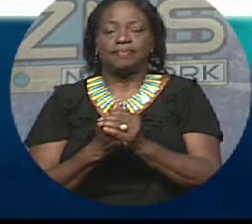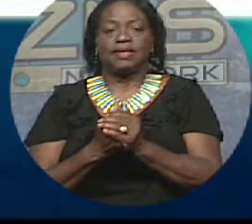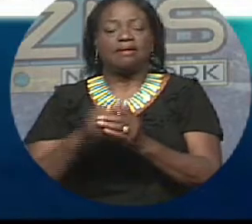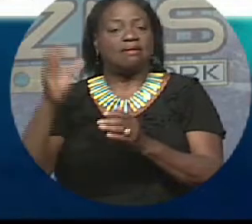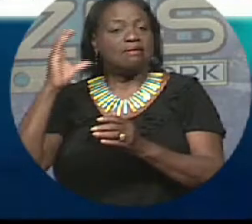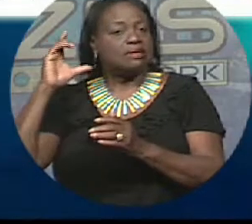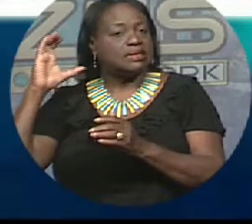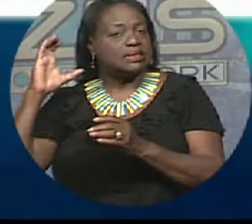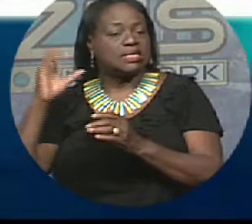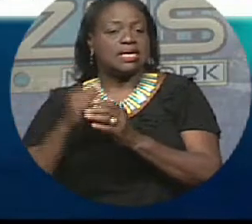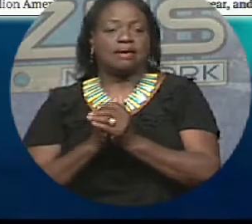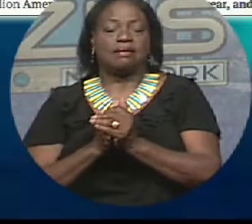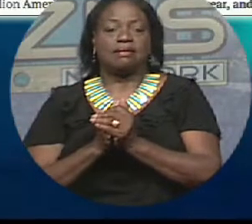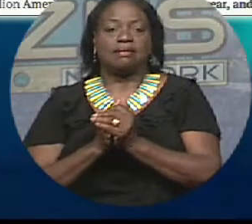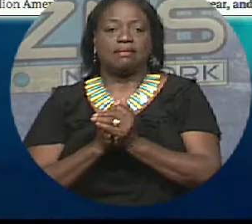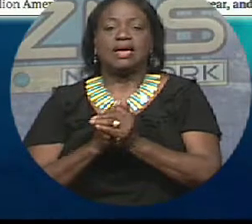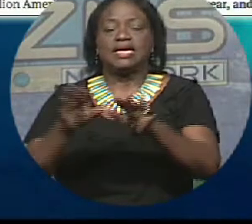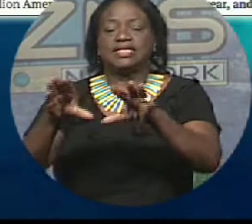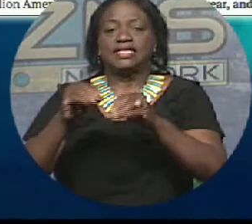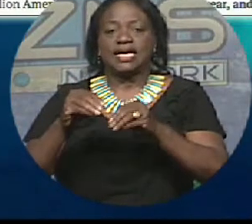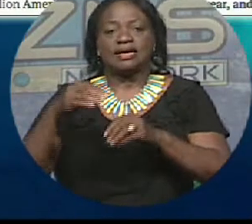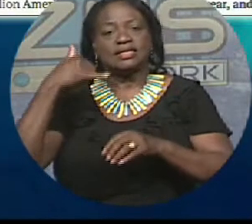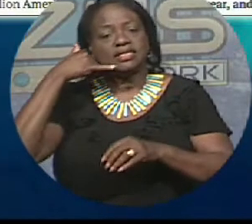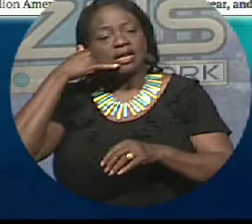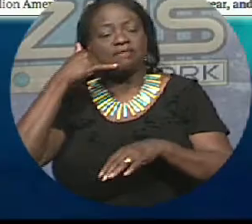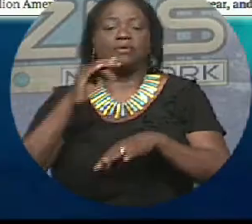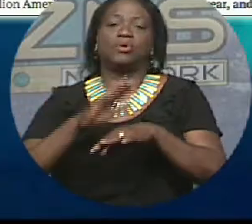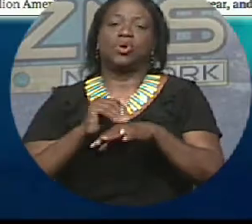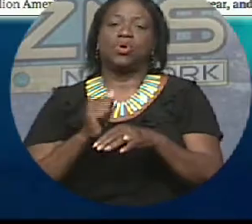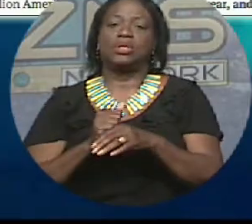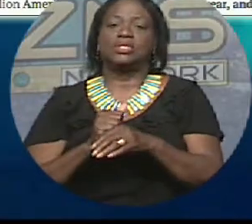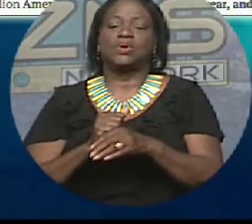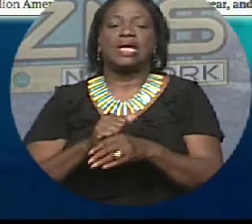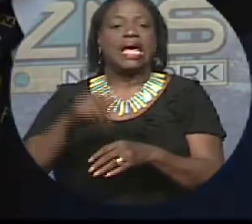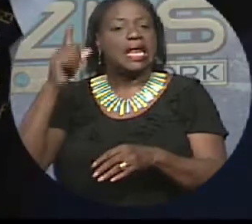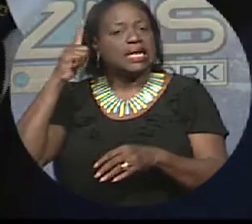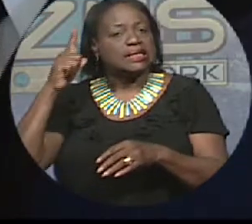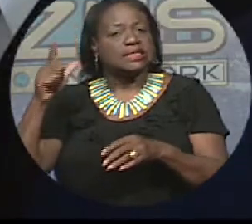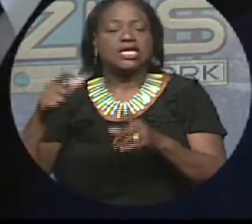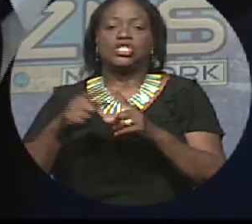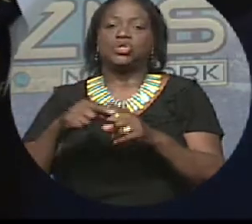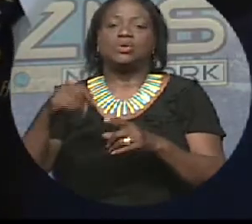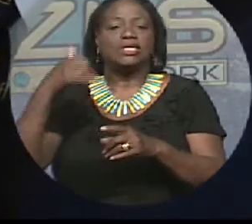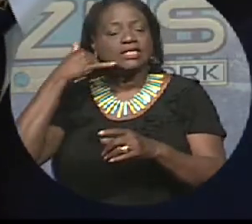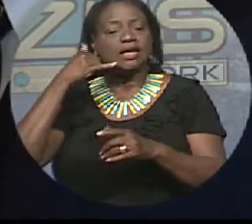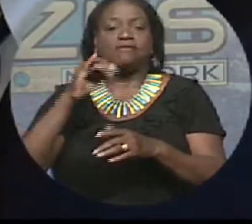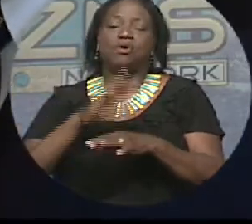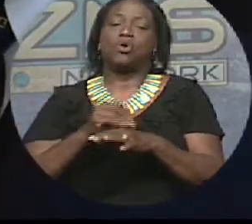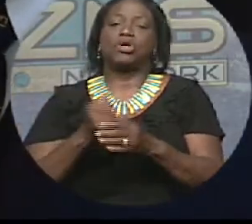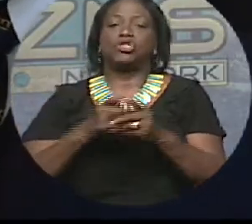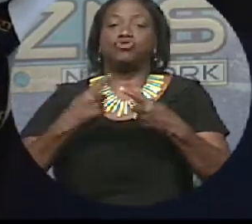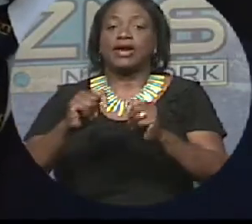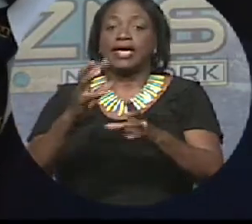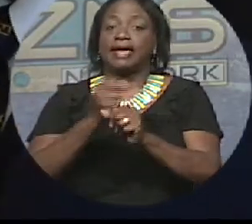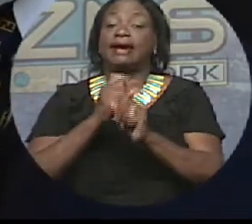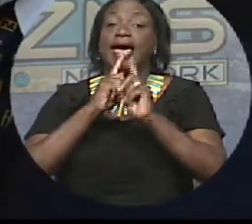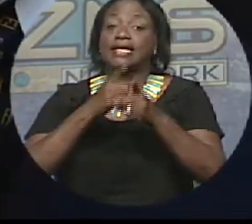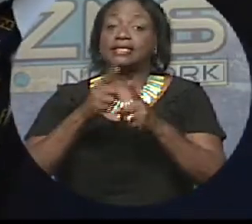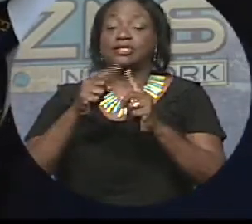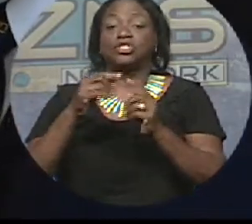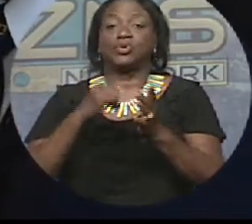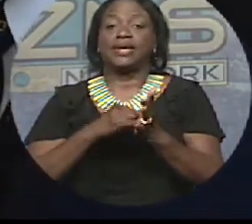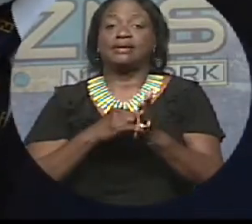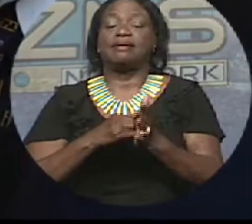listening and taping telephone calls or listening to telephone calls and trying to get an answer to it. And these are matters that I